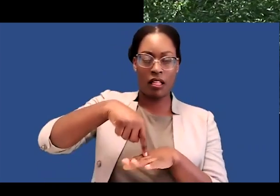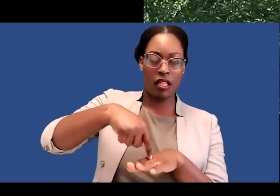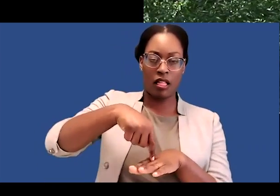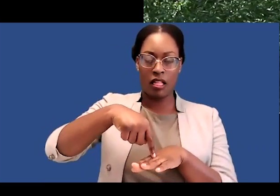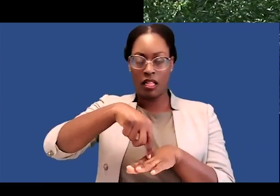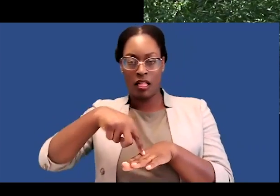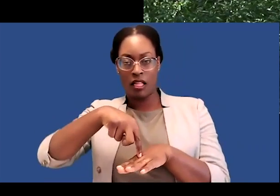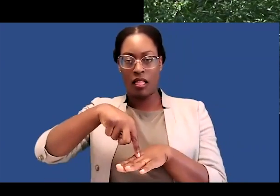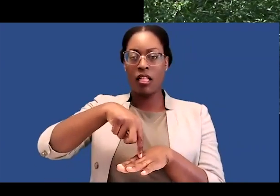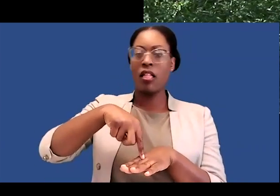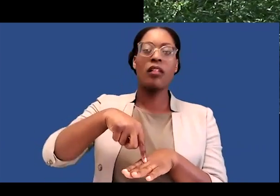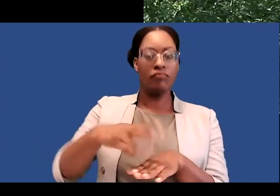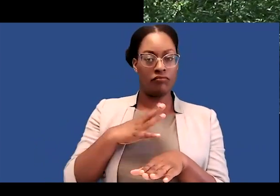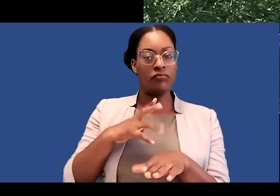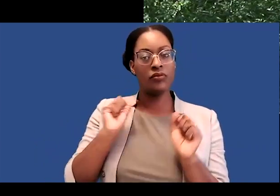hand.